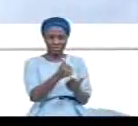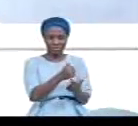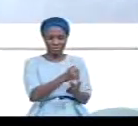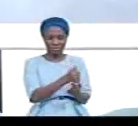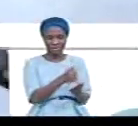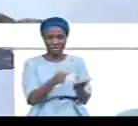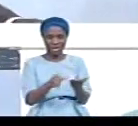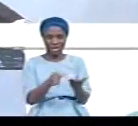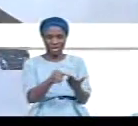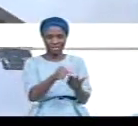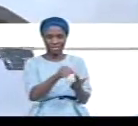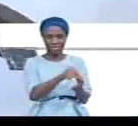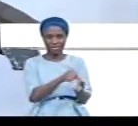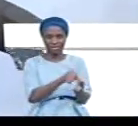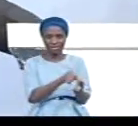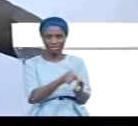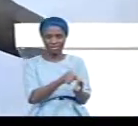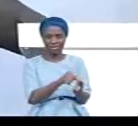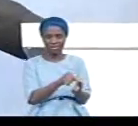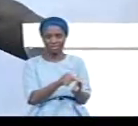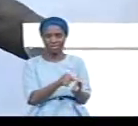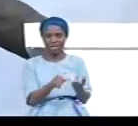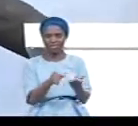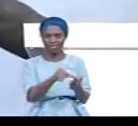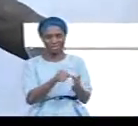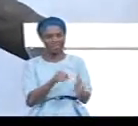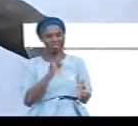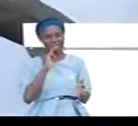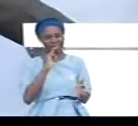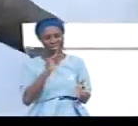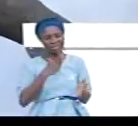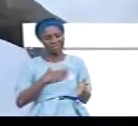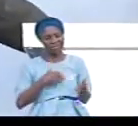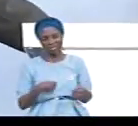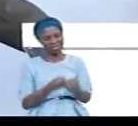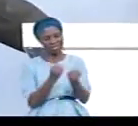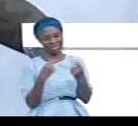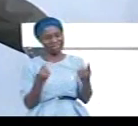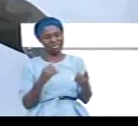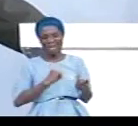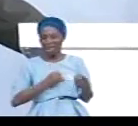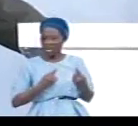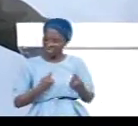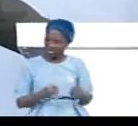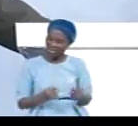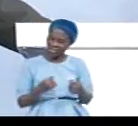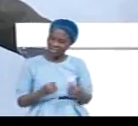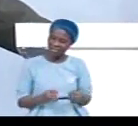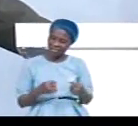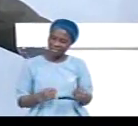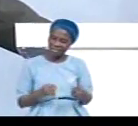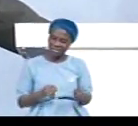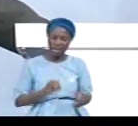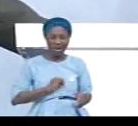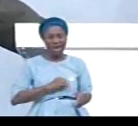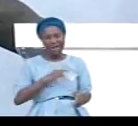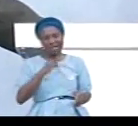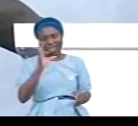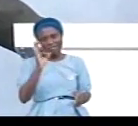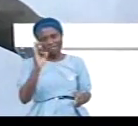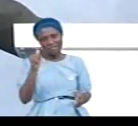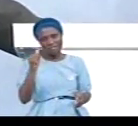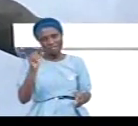is my besetting sin. I try, I fast,